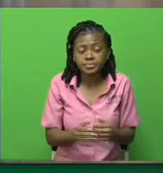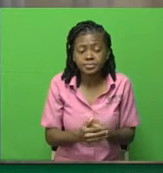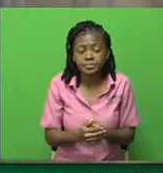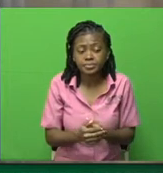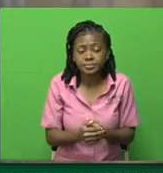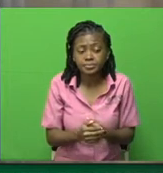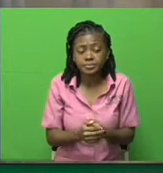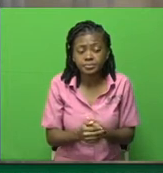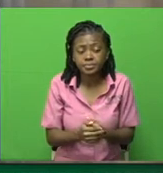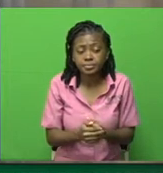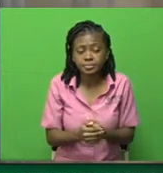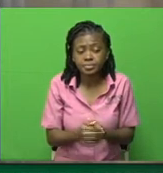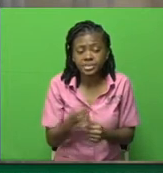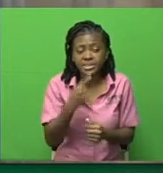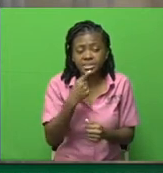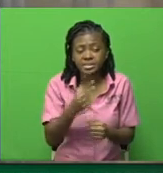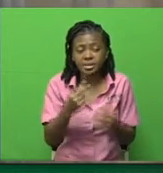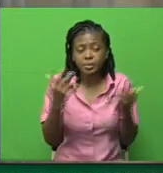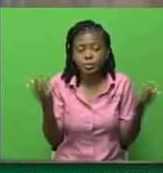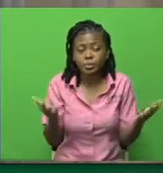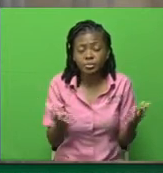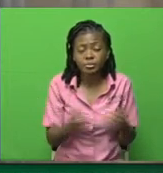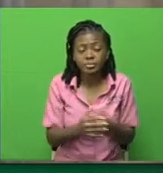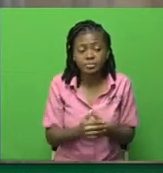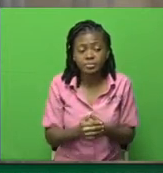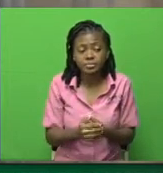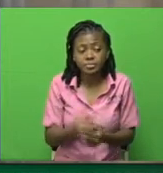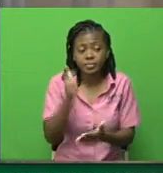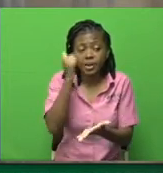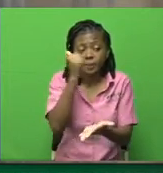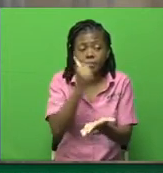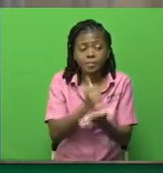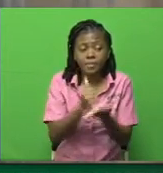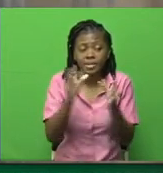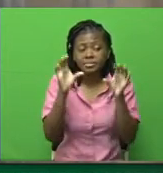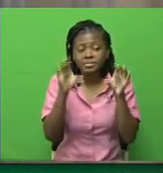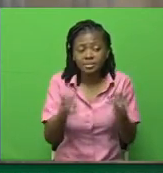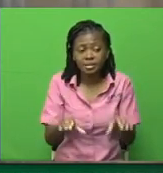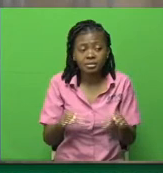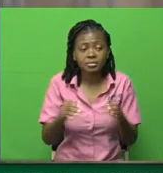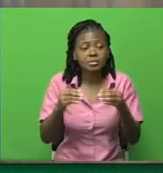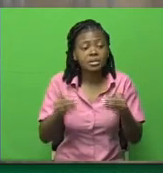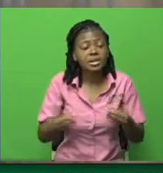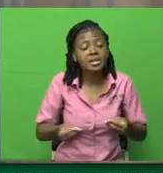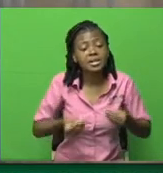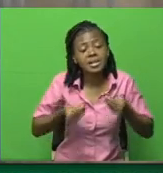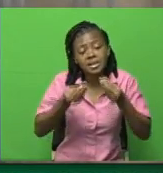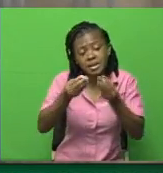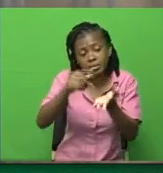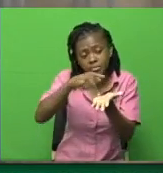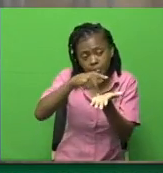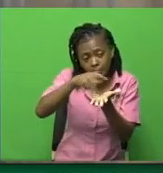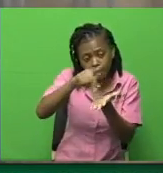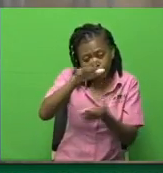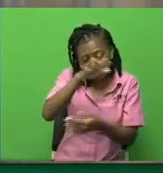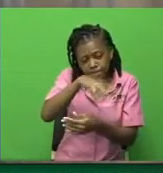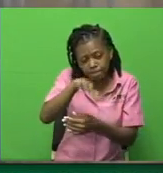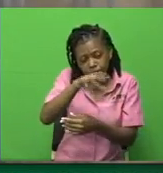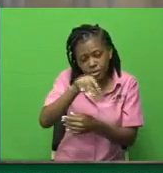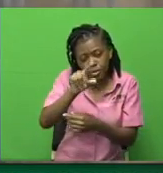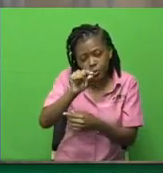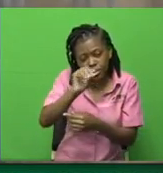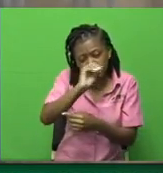provides that a bank can only Advance with the increased limit of badminster change Advanced 20 percent